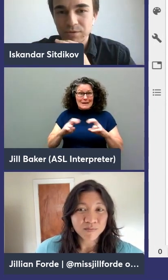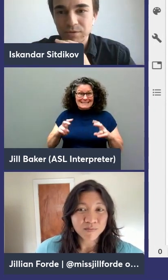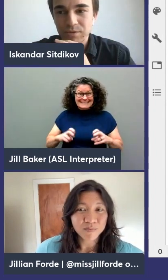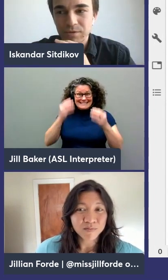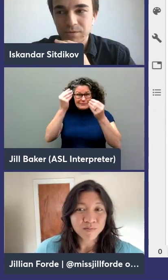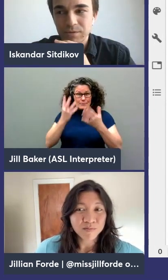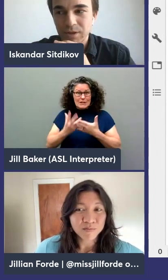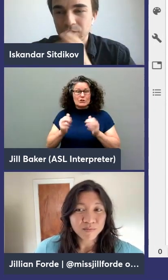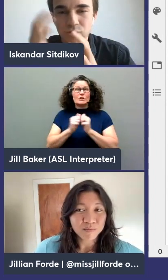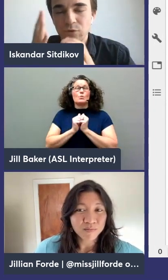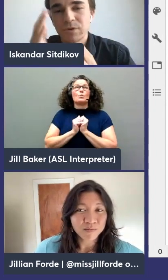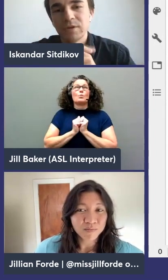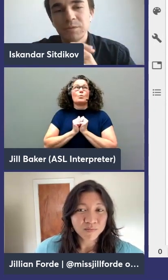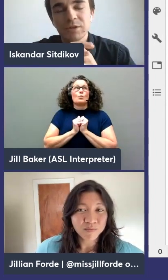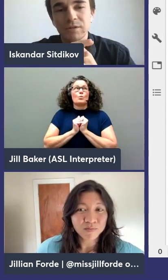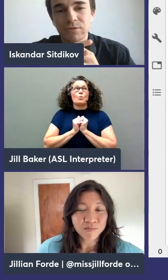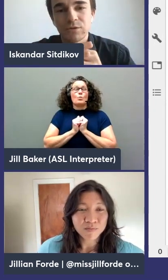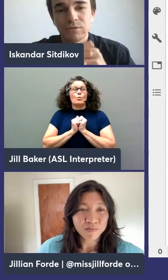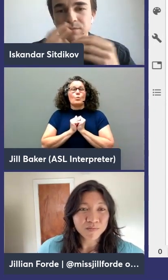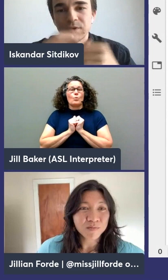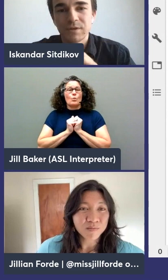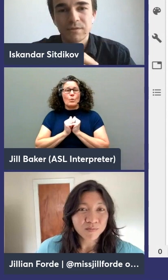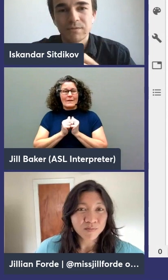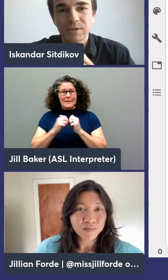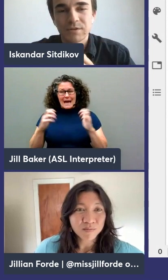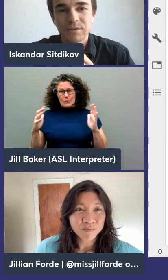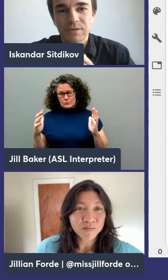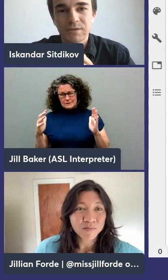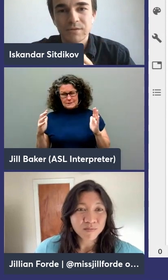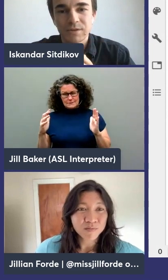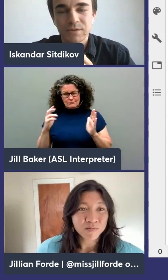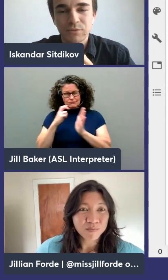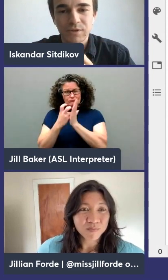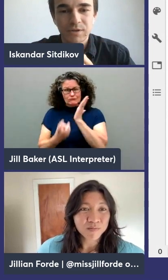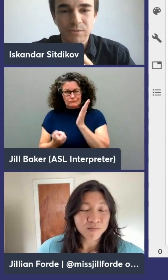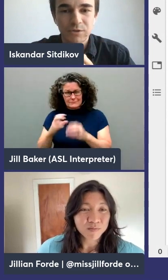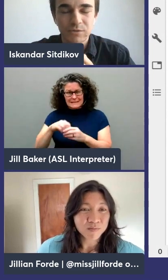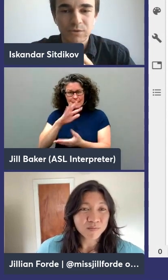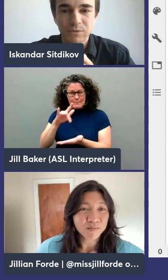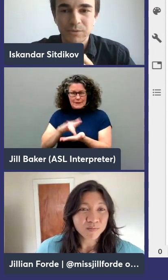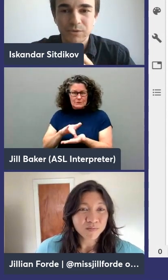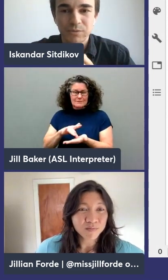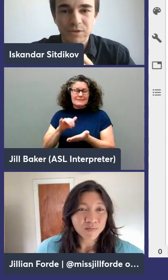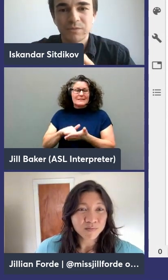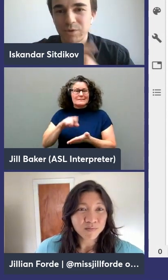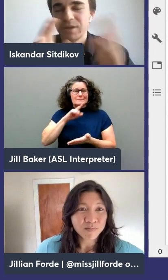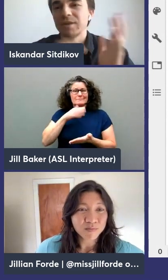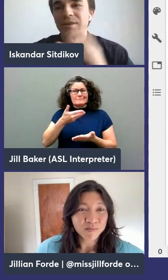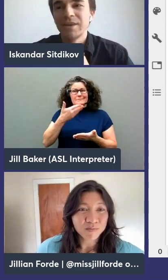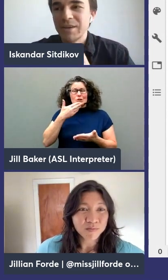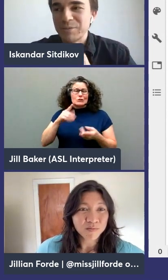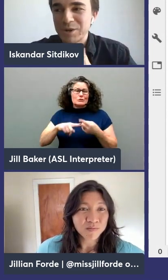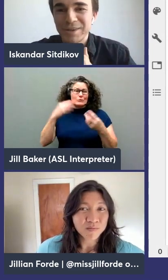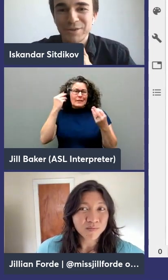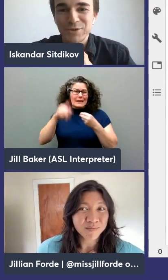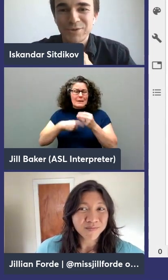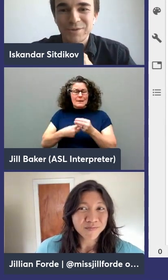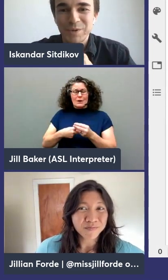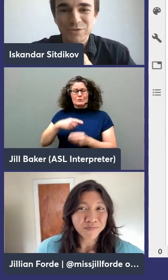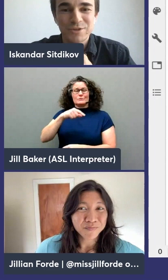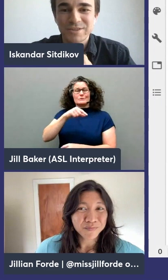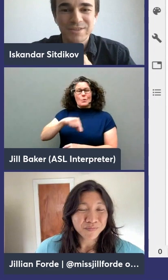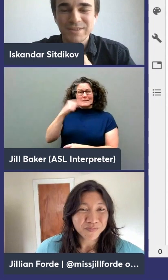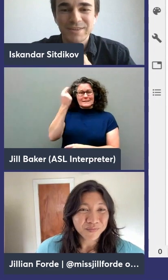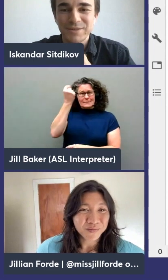without like eavesdropper in the middle. So that's the cool thing about quantum computer. But breaking